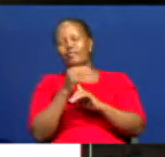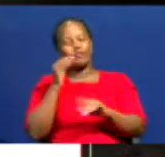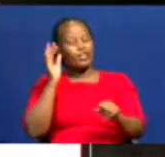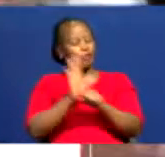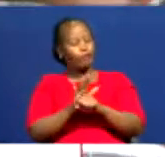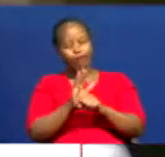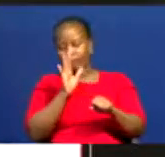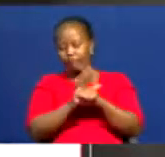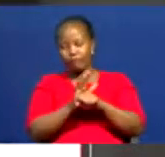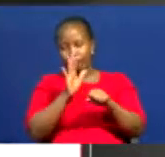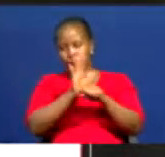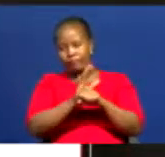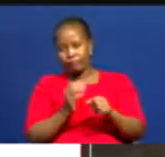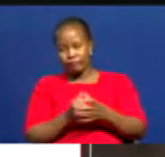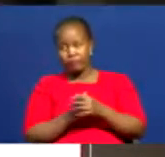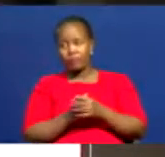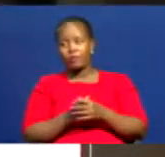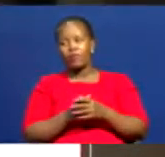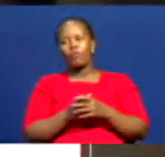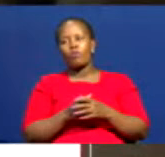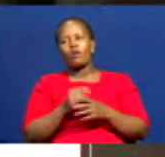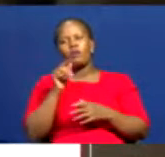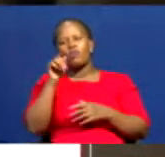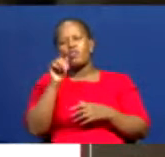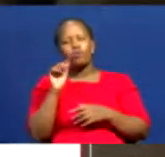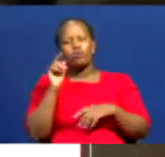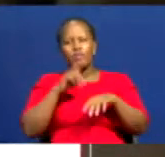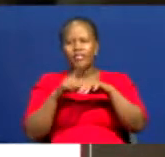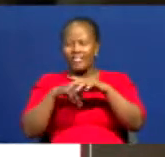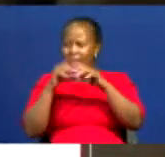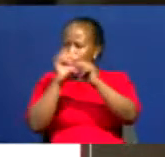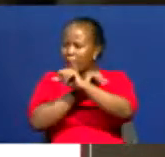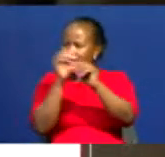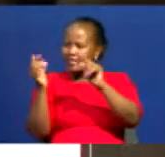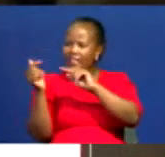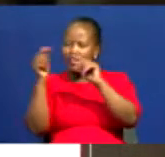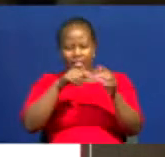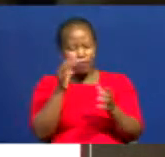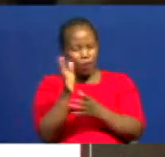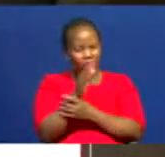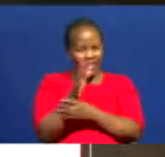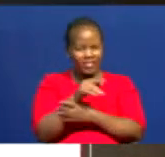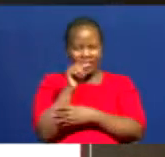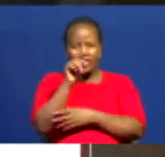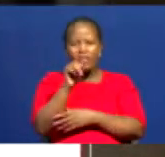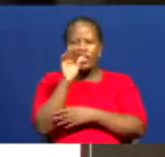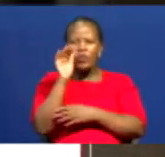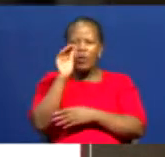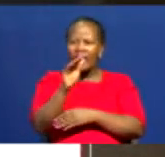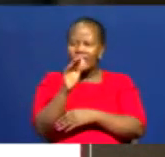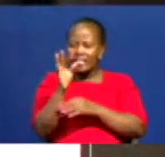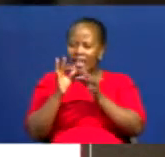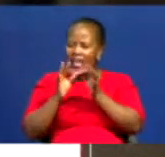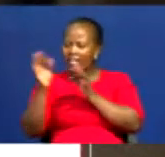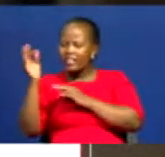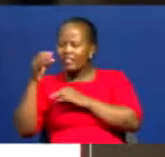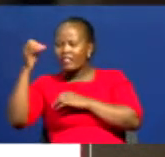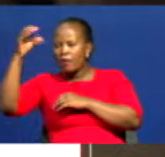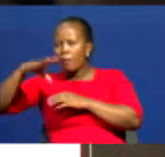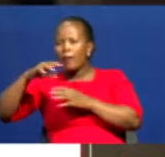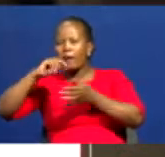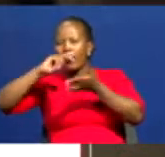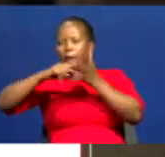right. One of your prayers to the president when he attended on Thursday was the extension of the power project from Lokichar